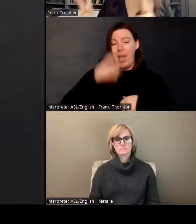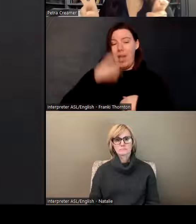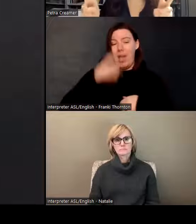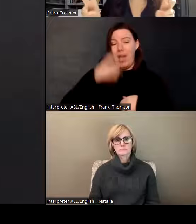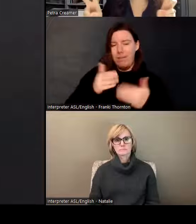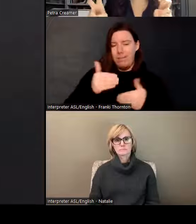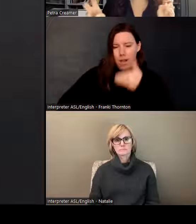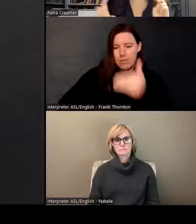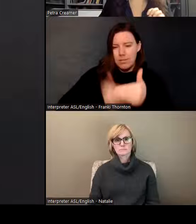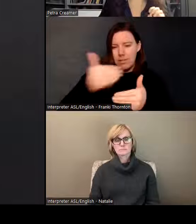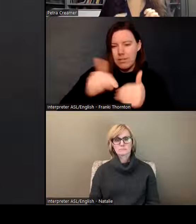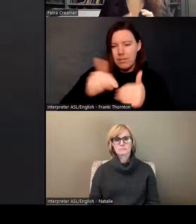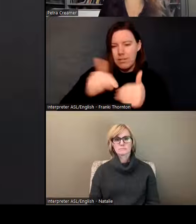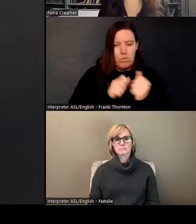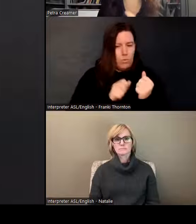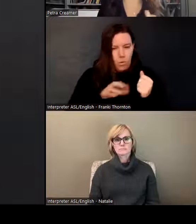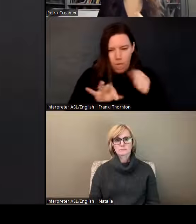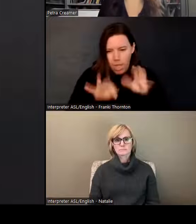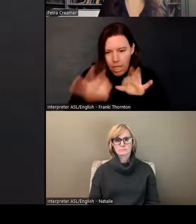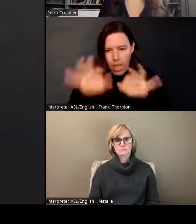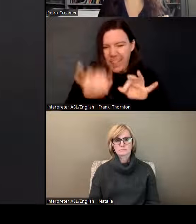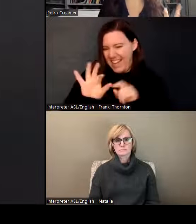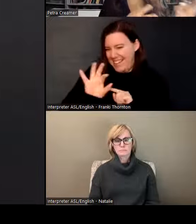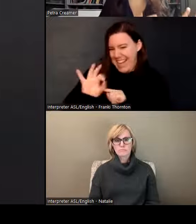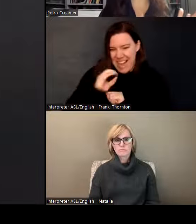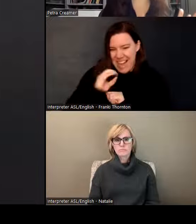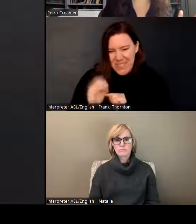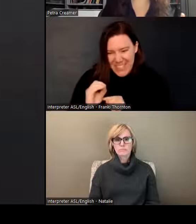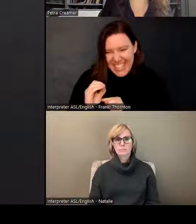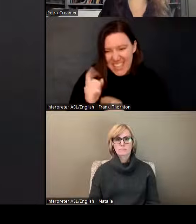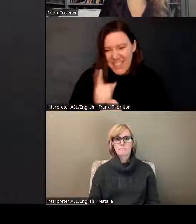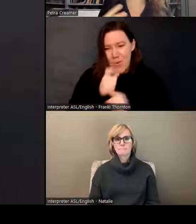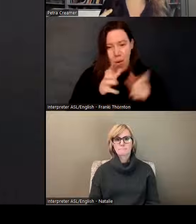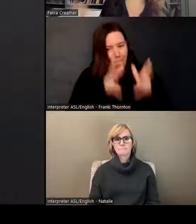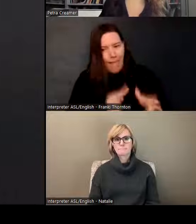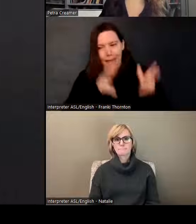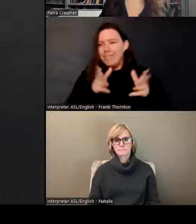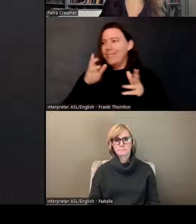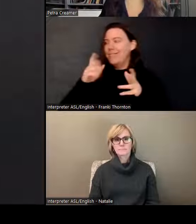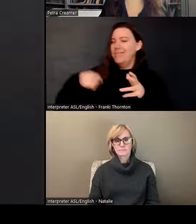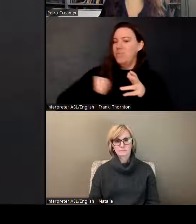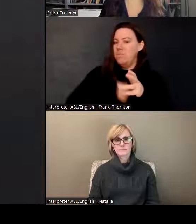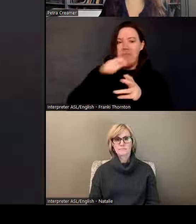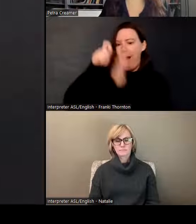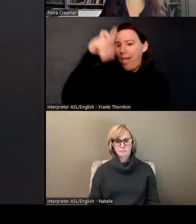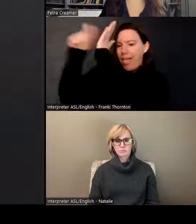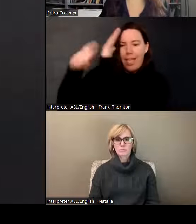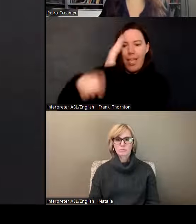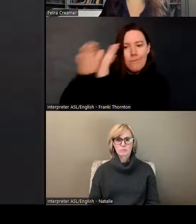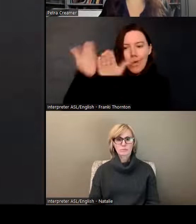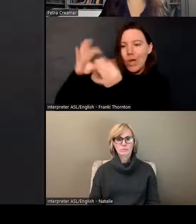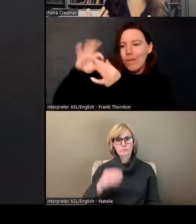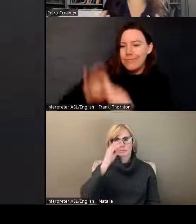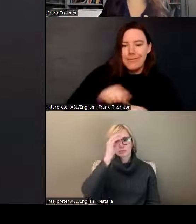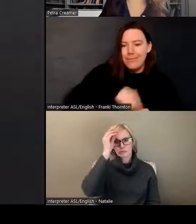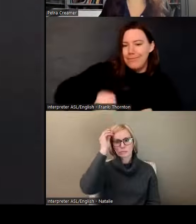the ever-elusive 99%, the ones that are often left out of the textual narratives, and how living within the Assyrian Empire affected how